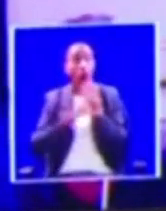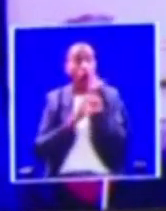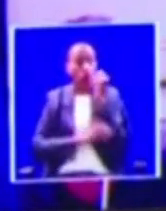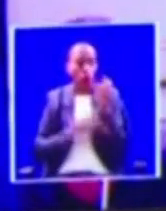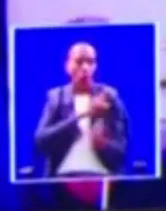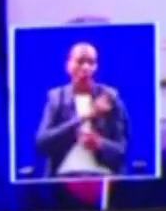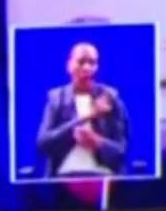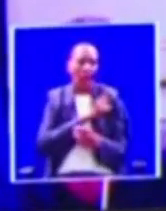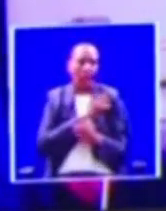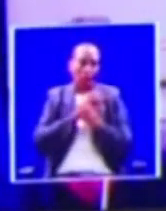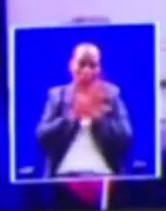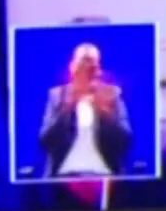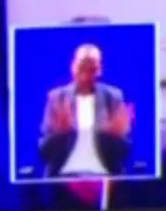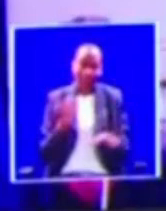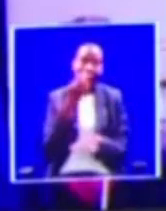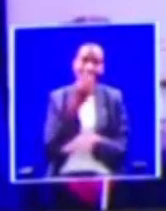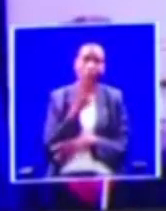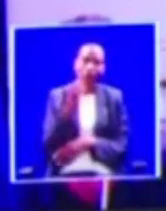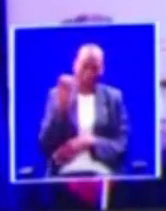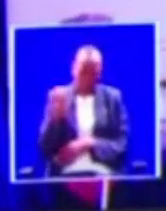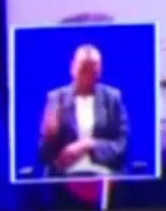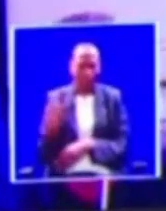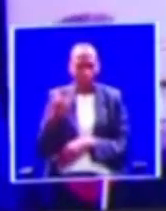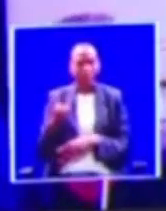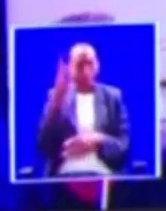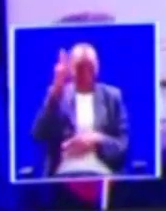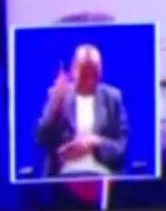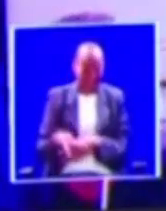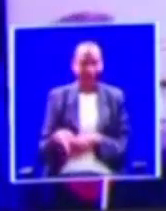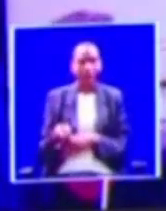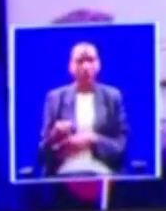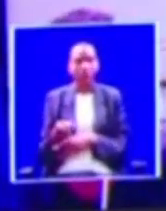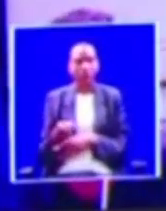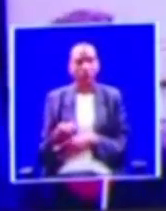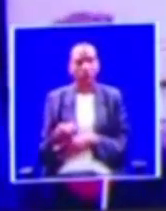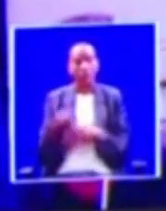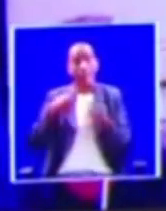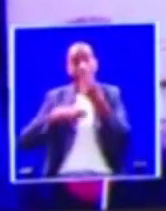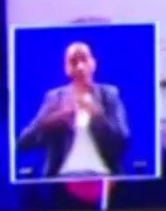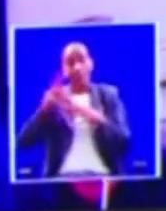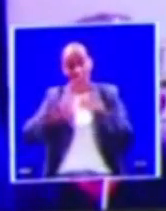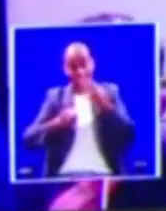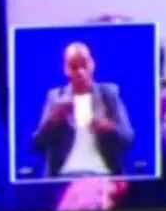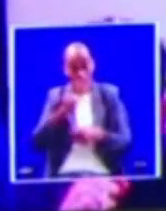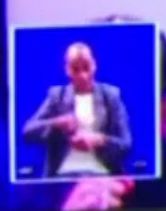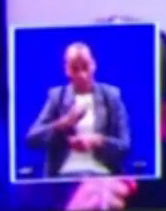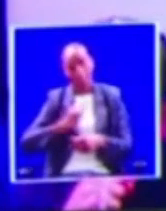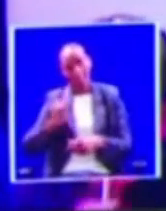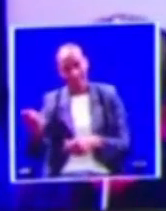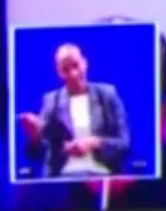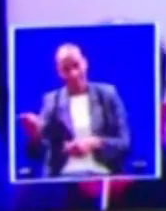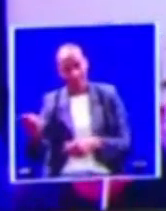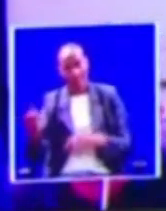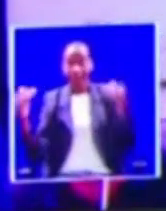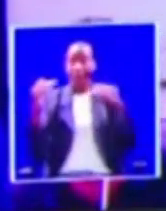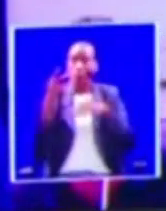clear. It says that there should be and there must be compensation, which is fair and